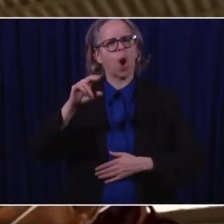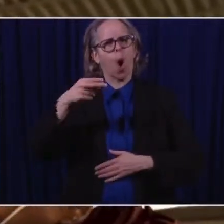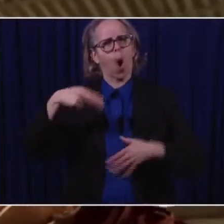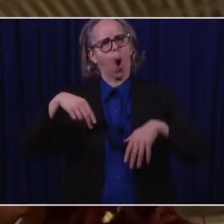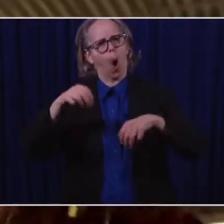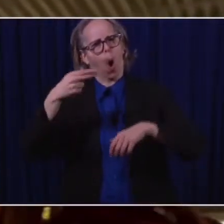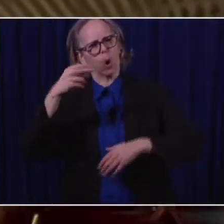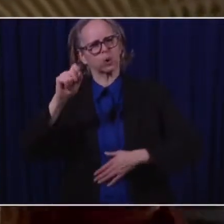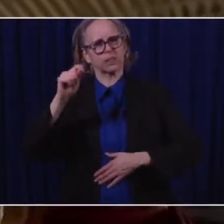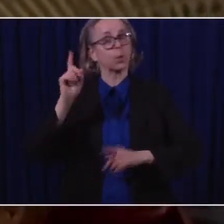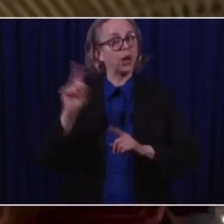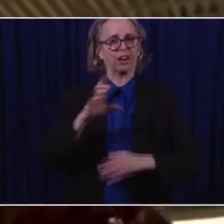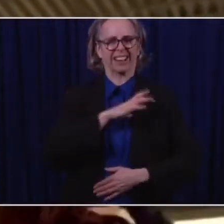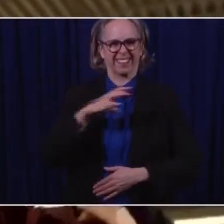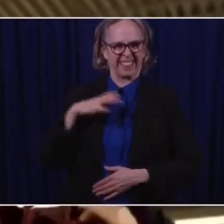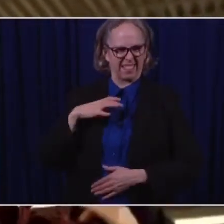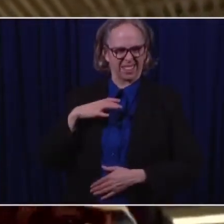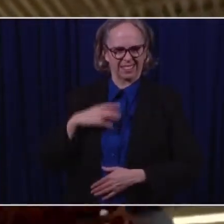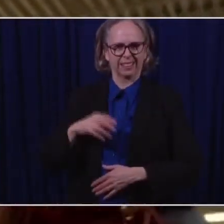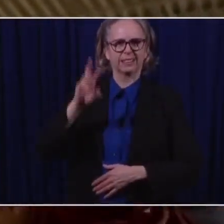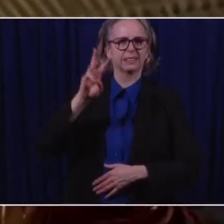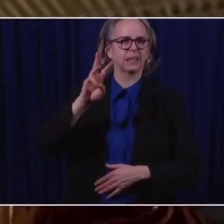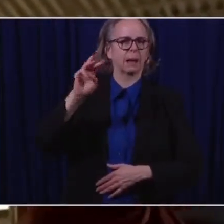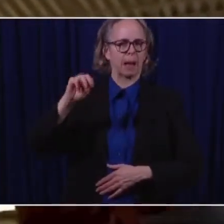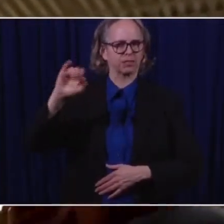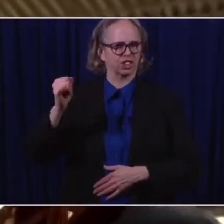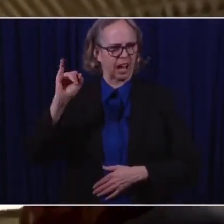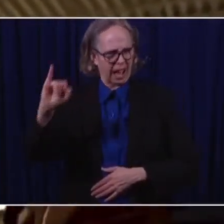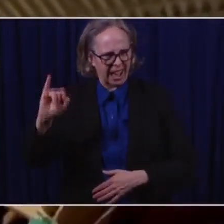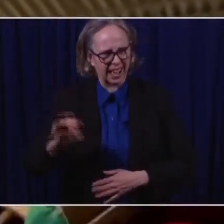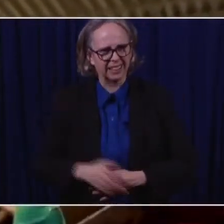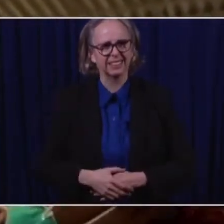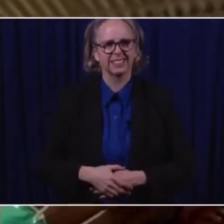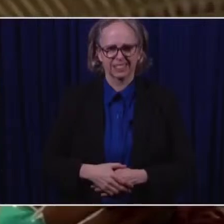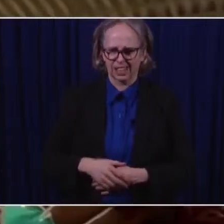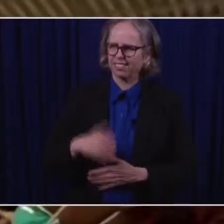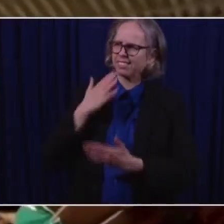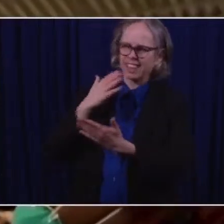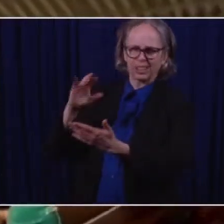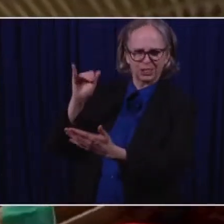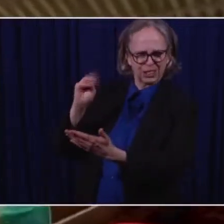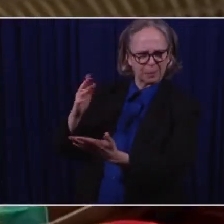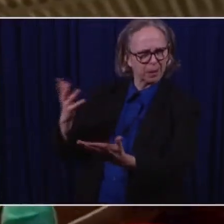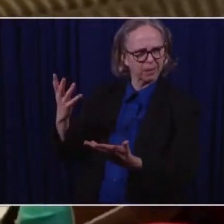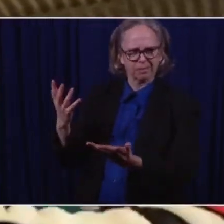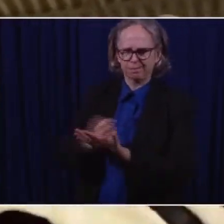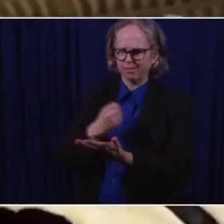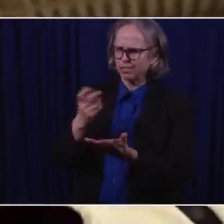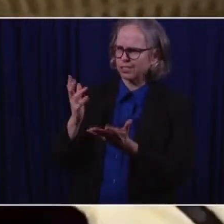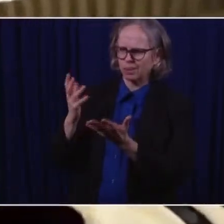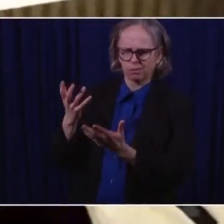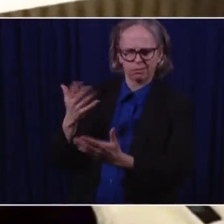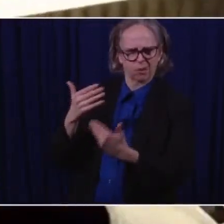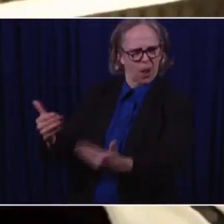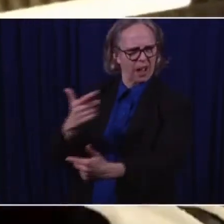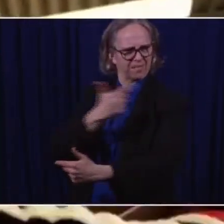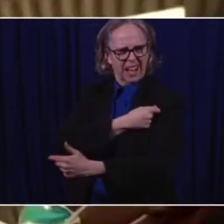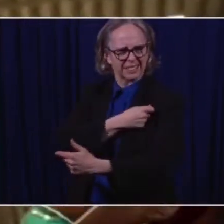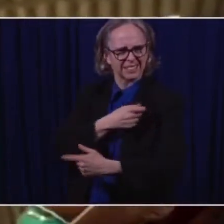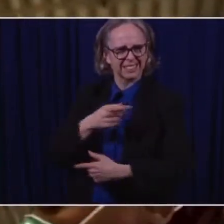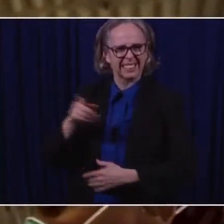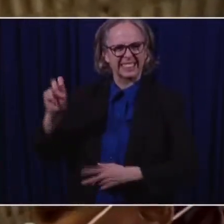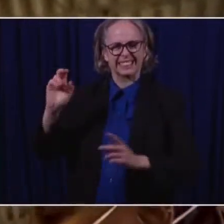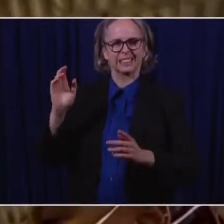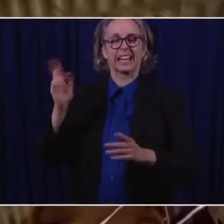the shot, and also encouraging all his listeners to do the same. And if this was a